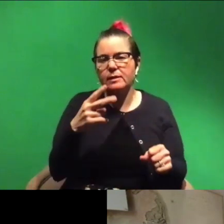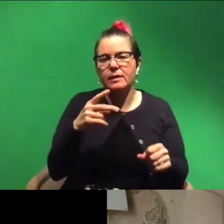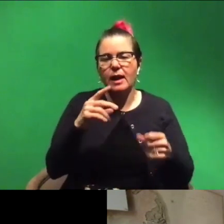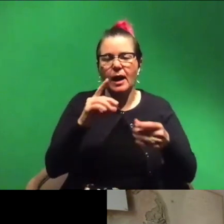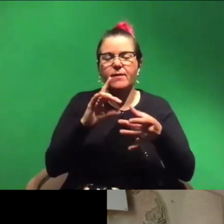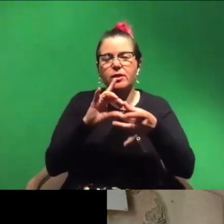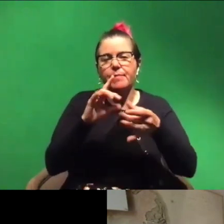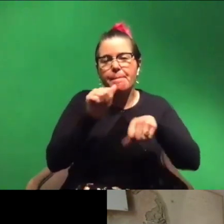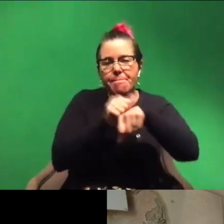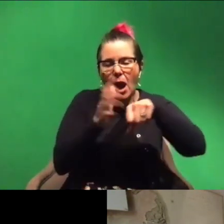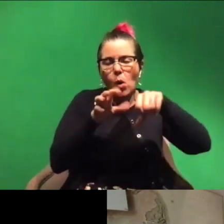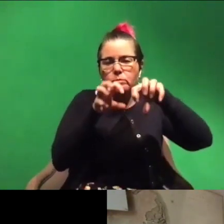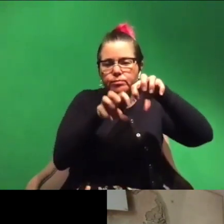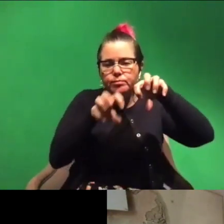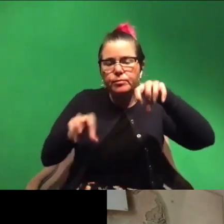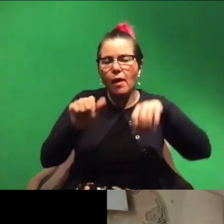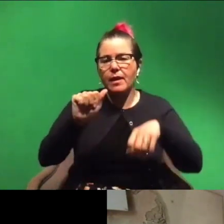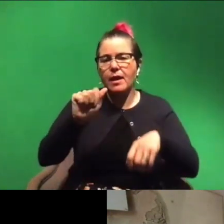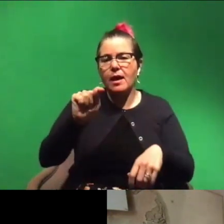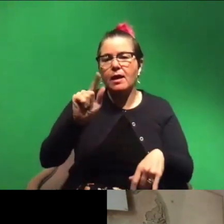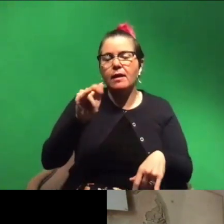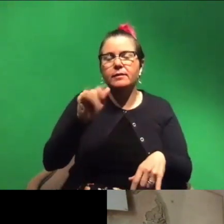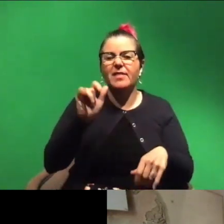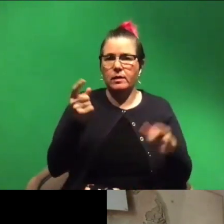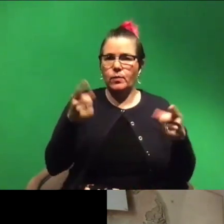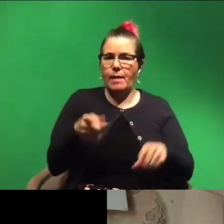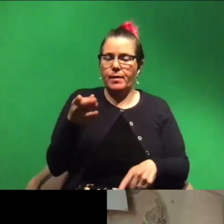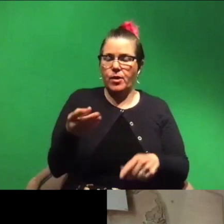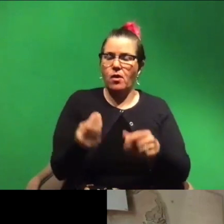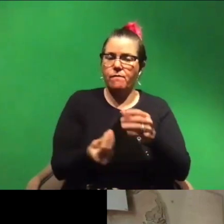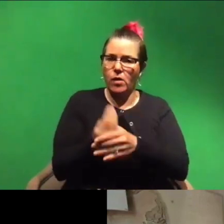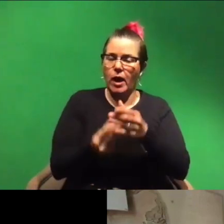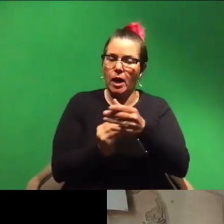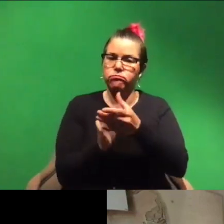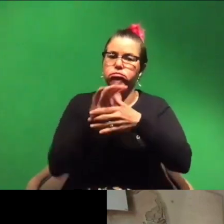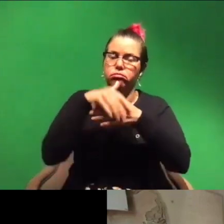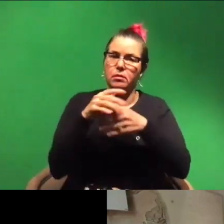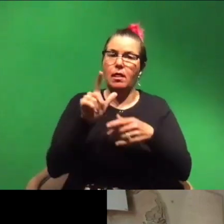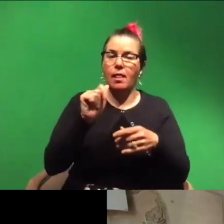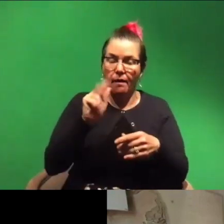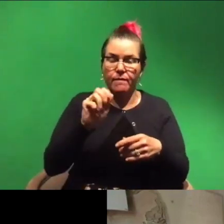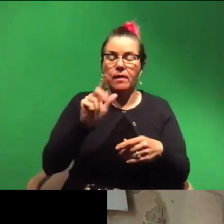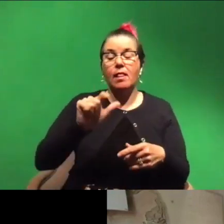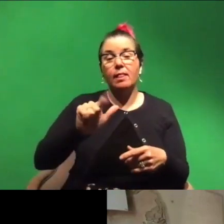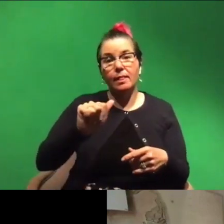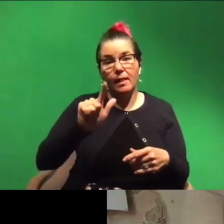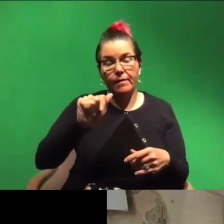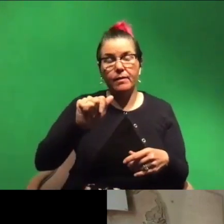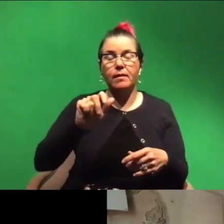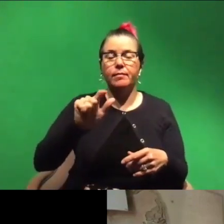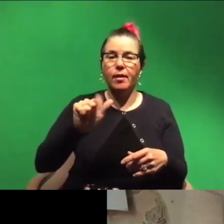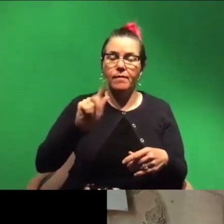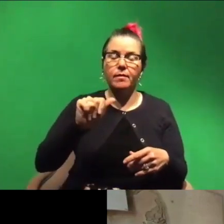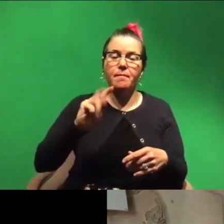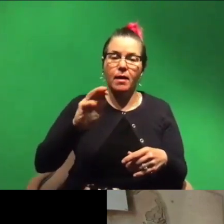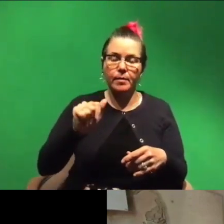mountains that goes down the Atlantic. That's what's happening there. These are volcanoes where that lava and that magma is coming up to the surface because the plates are moving away